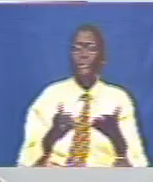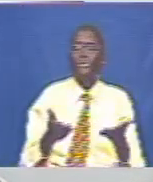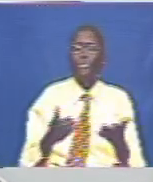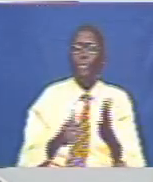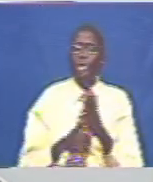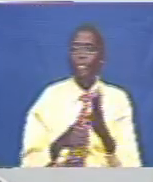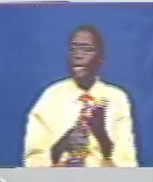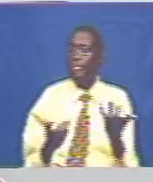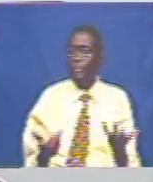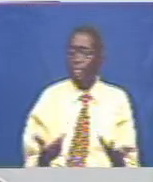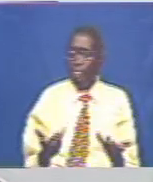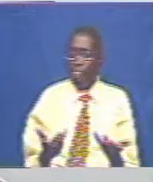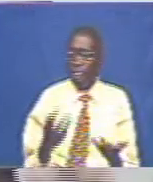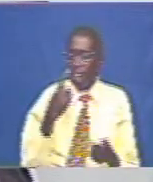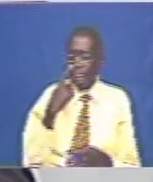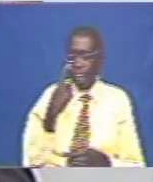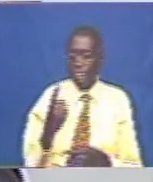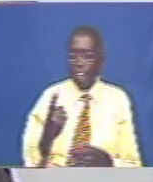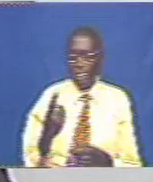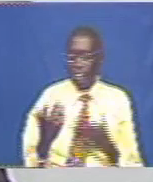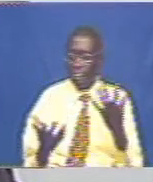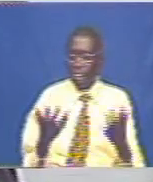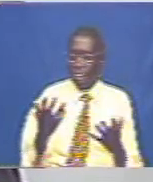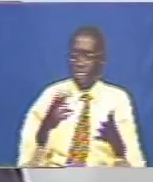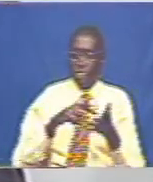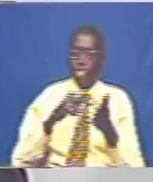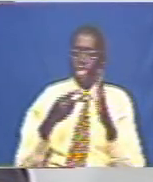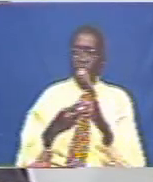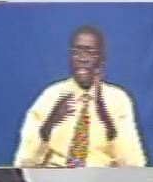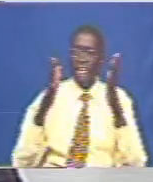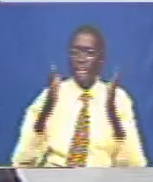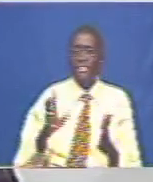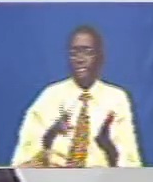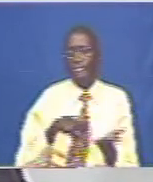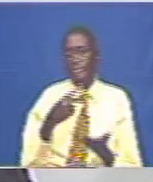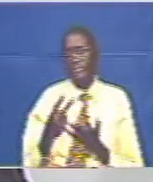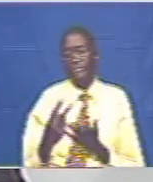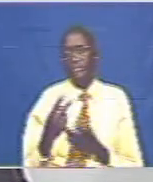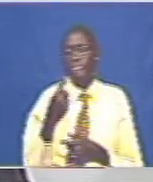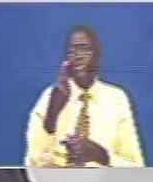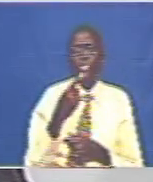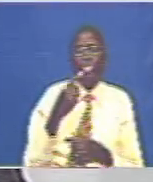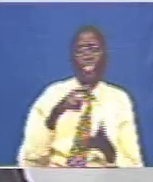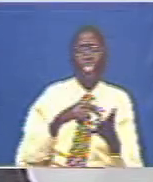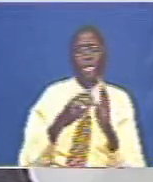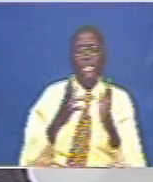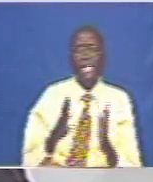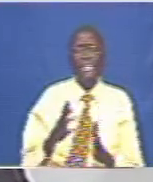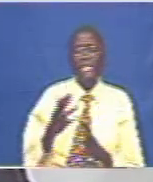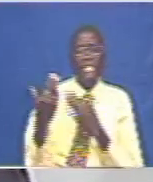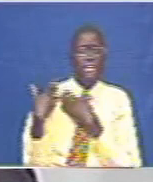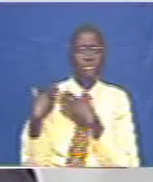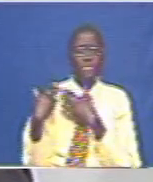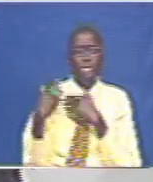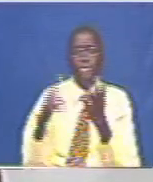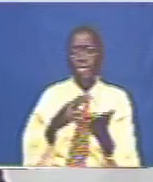problem, they might tell you that maybe, for example, a contractor failed them. And maybe if you go back and say, who is a contractor? Who failed you? What was the problem?